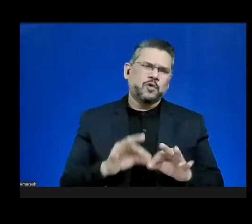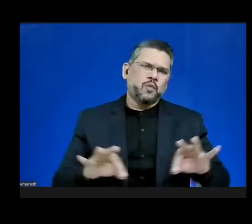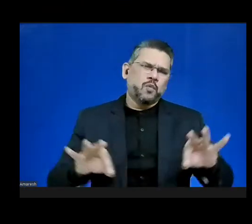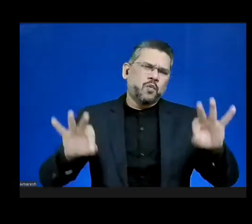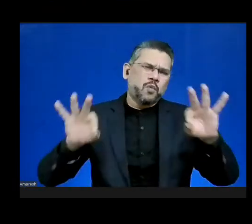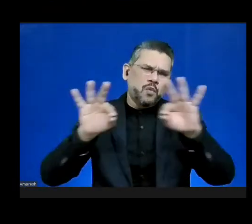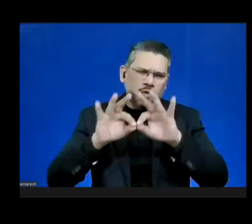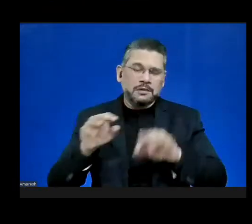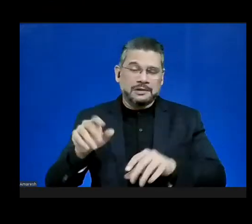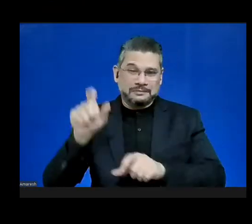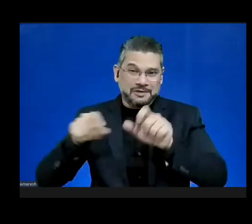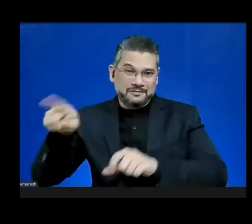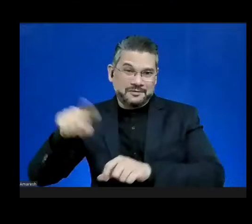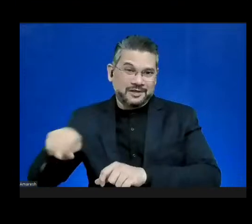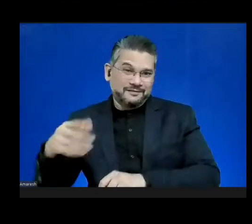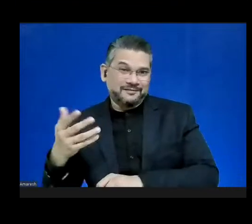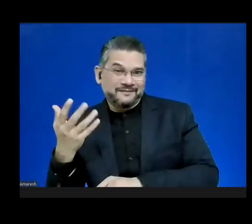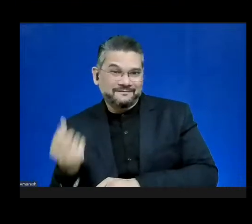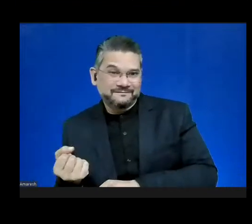what you call the